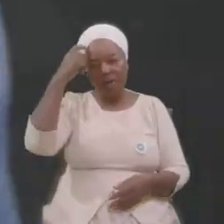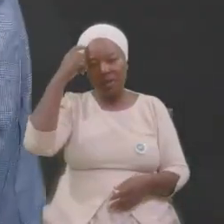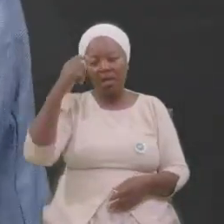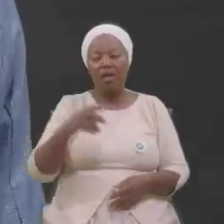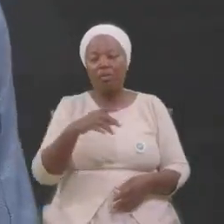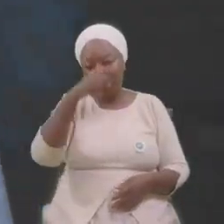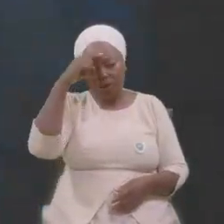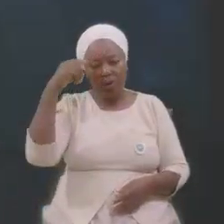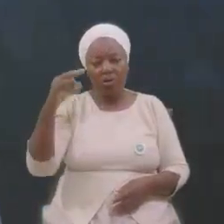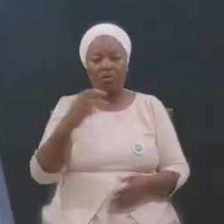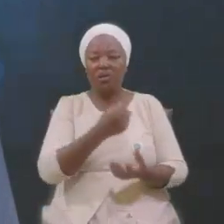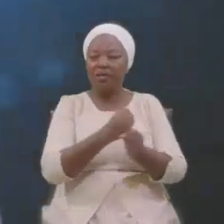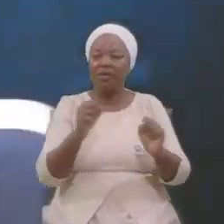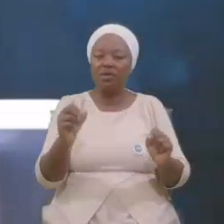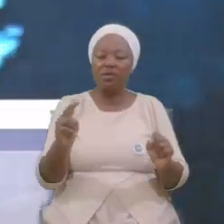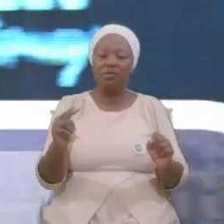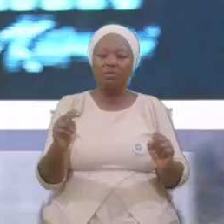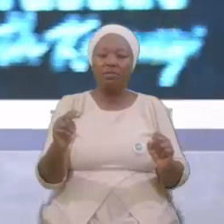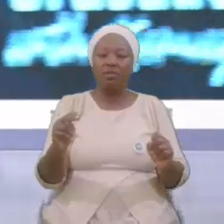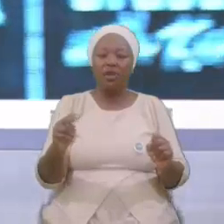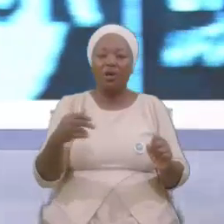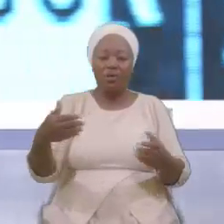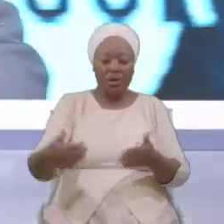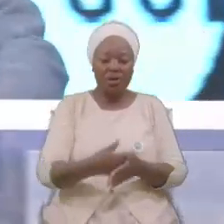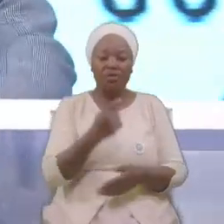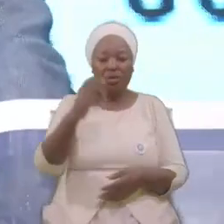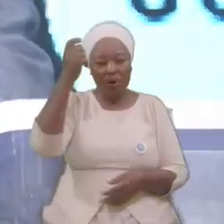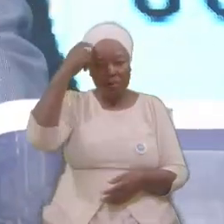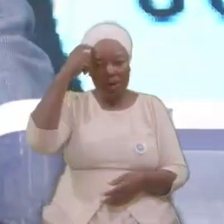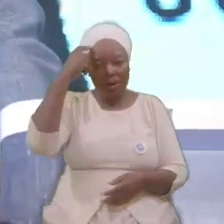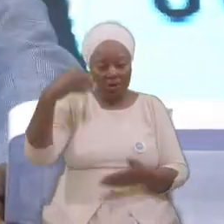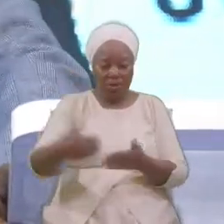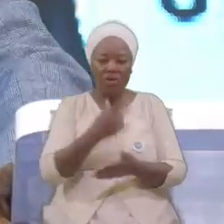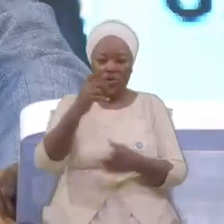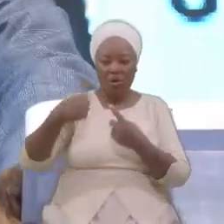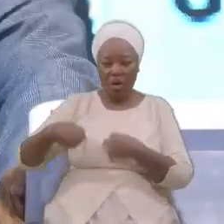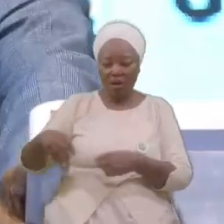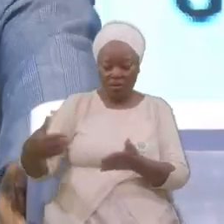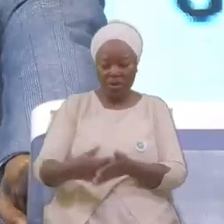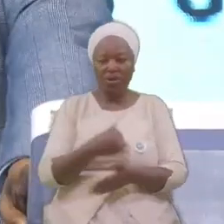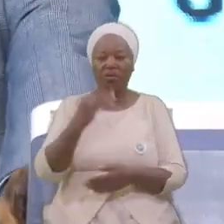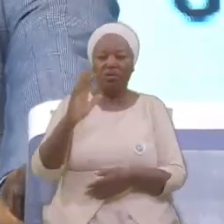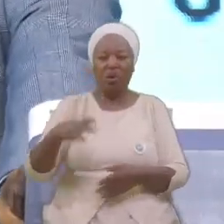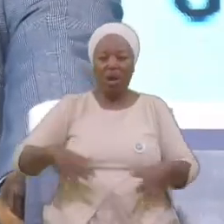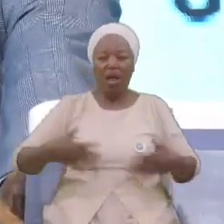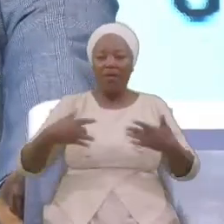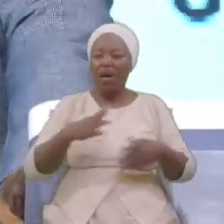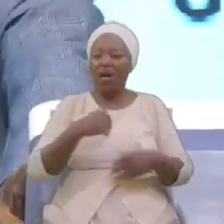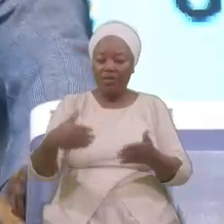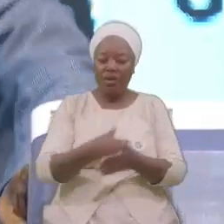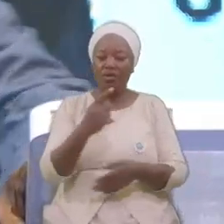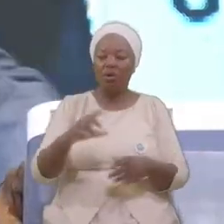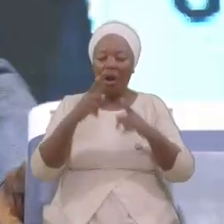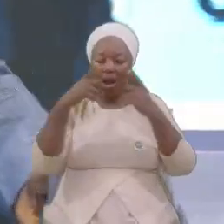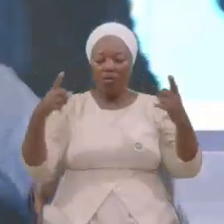Because of salvation, renews your mind, renews your heart, it renews your life, it renews your language,